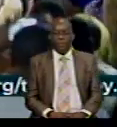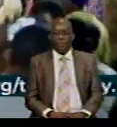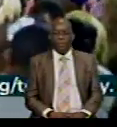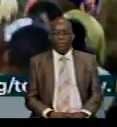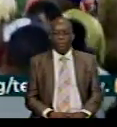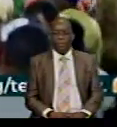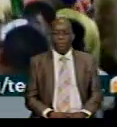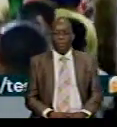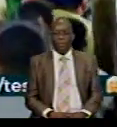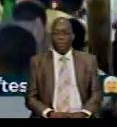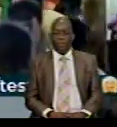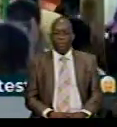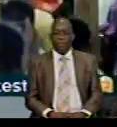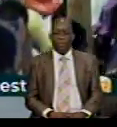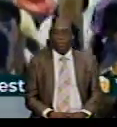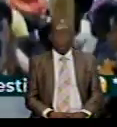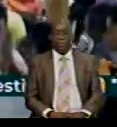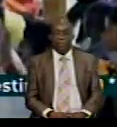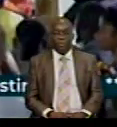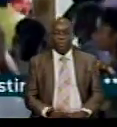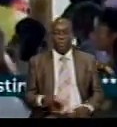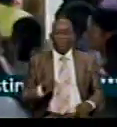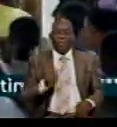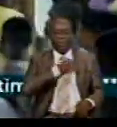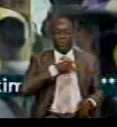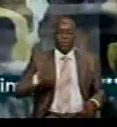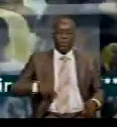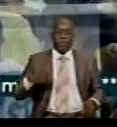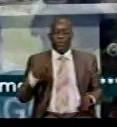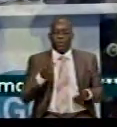The Prince of Peace has done all things well.